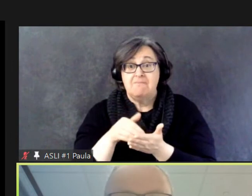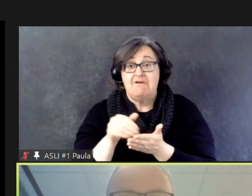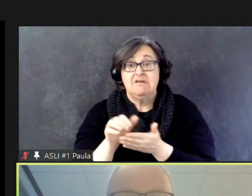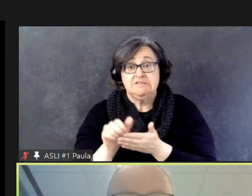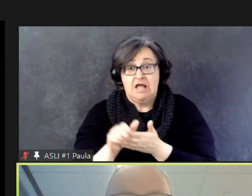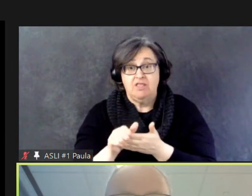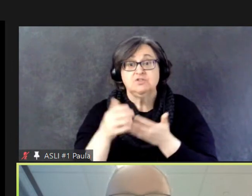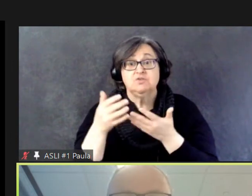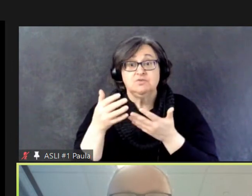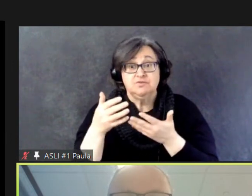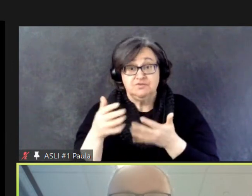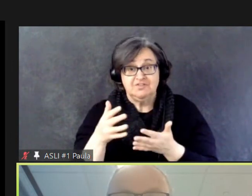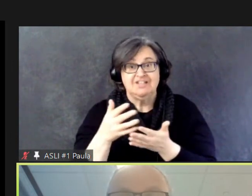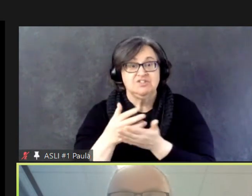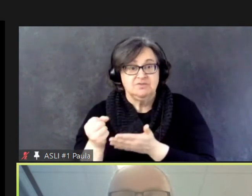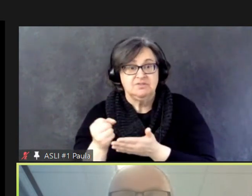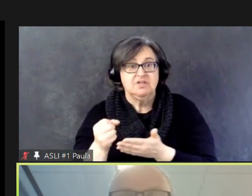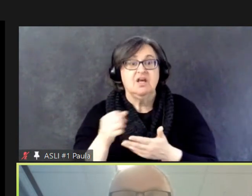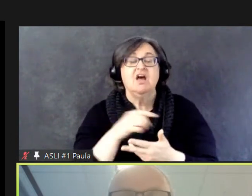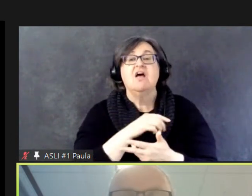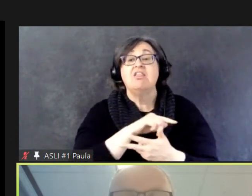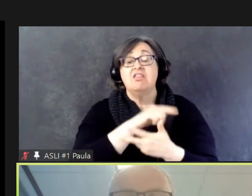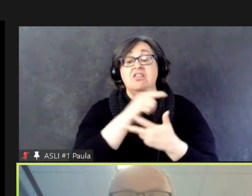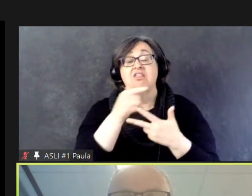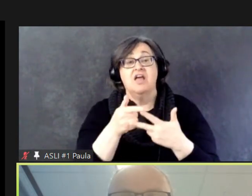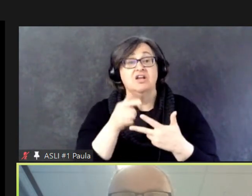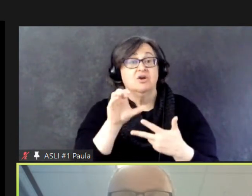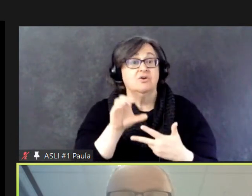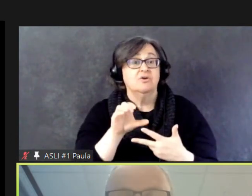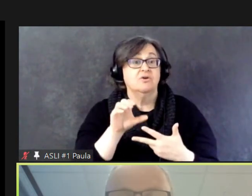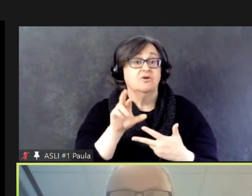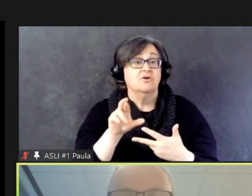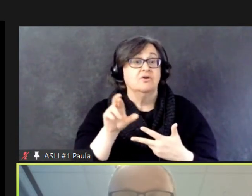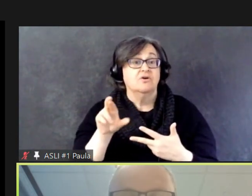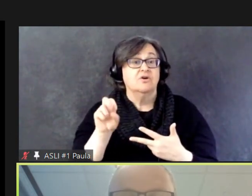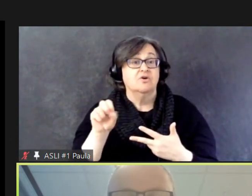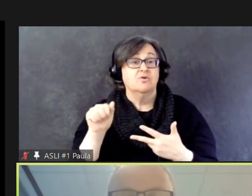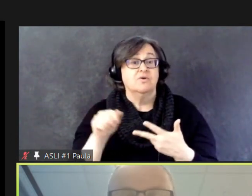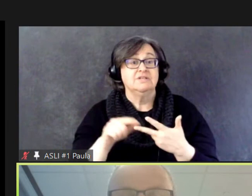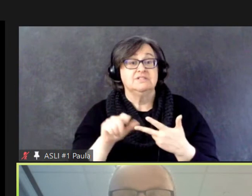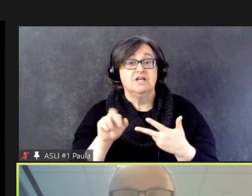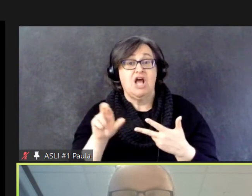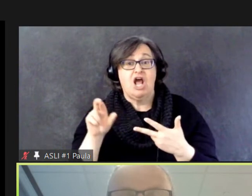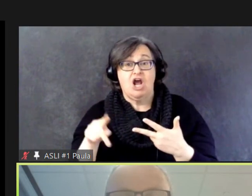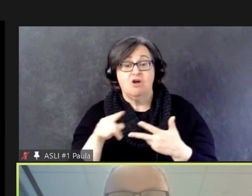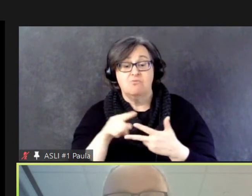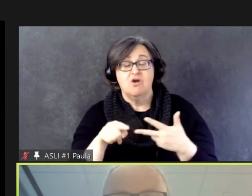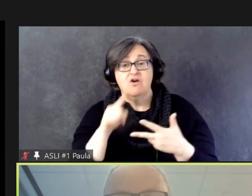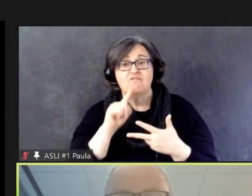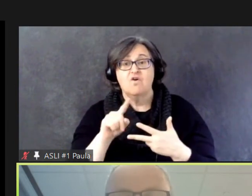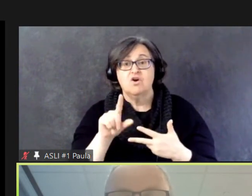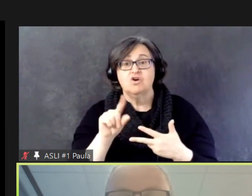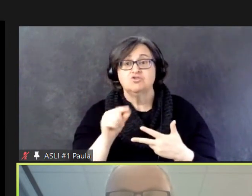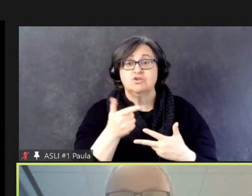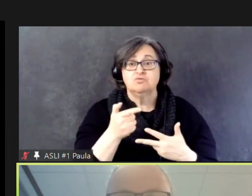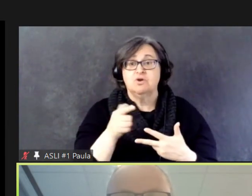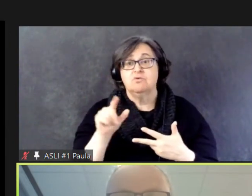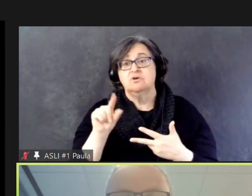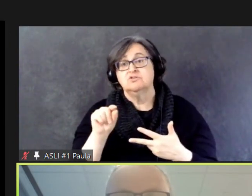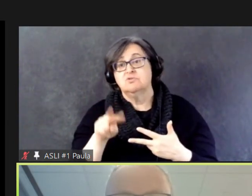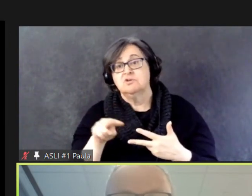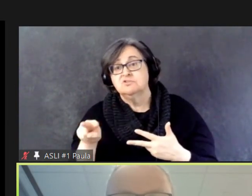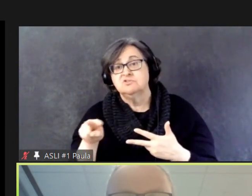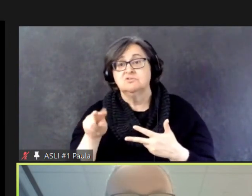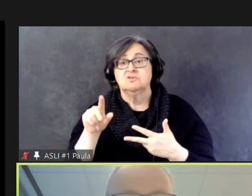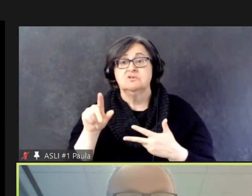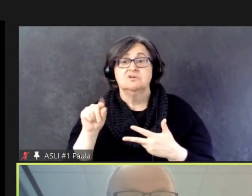we'll switch to using CRISA and ARP funding for remaining gaps in 2021, 22, 23,